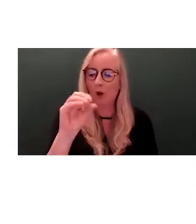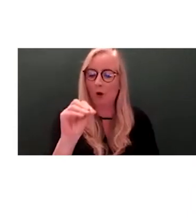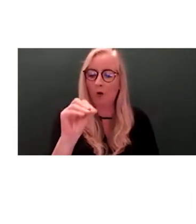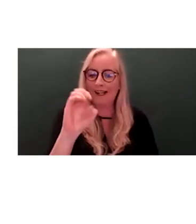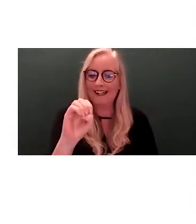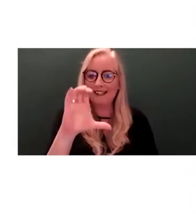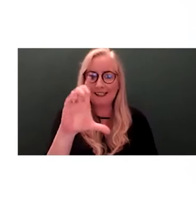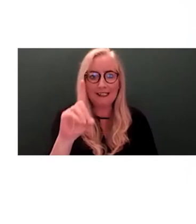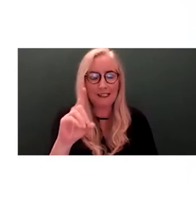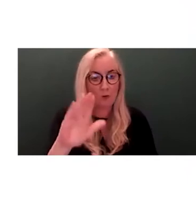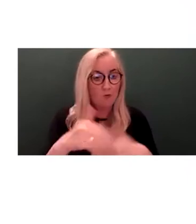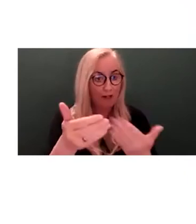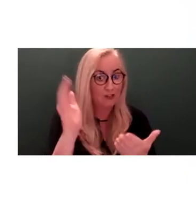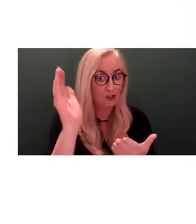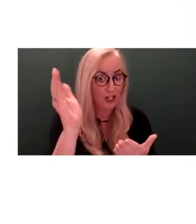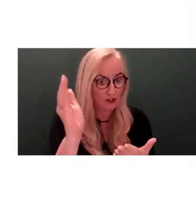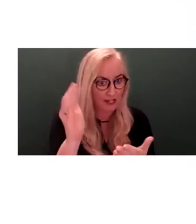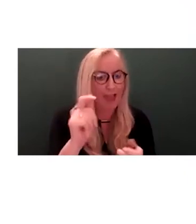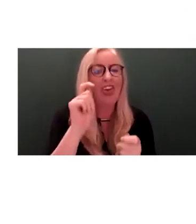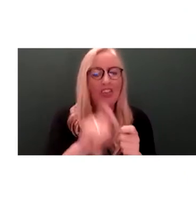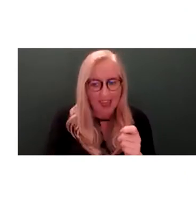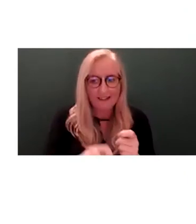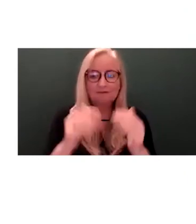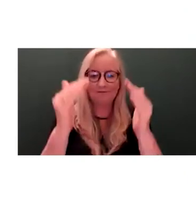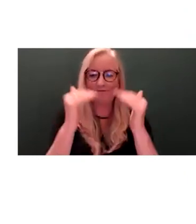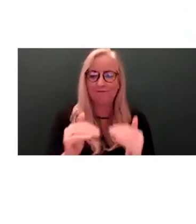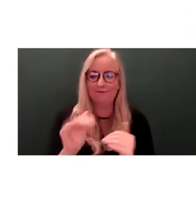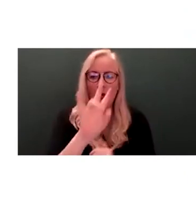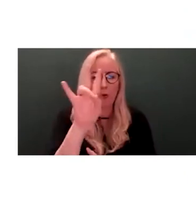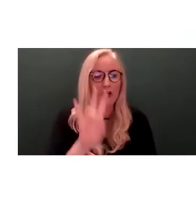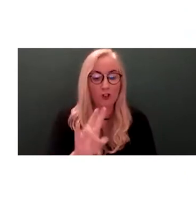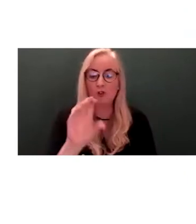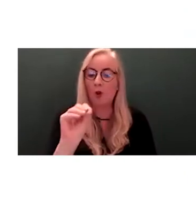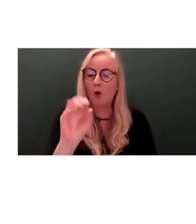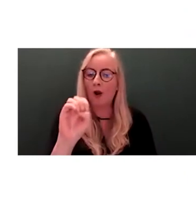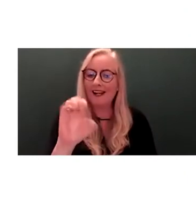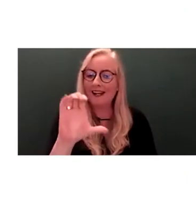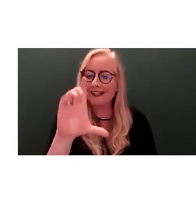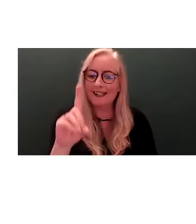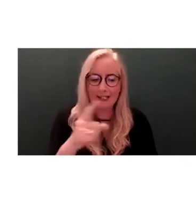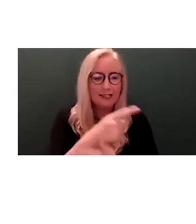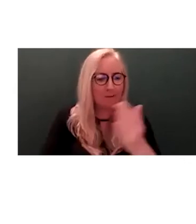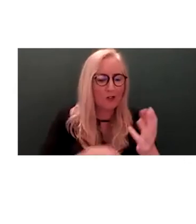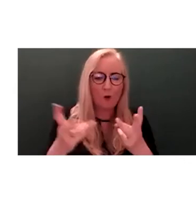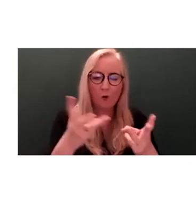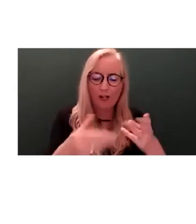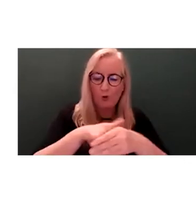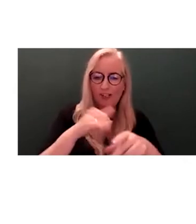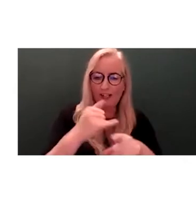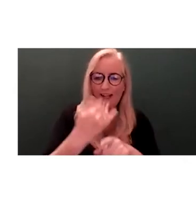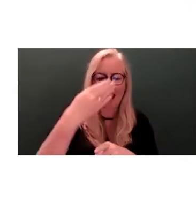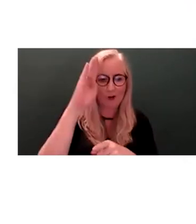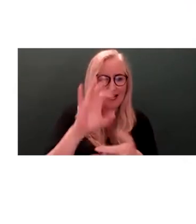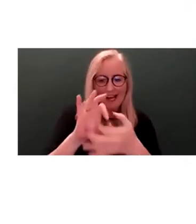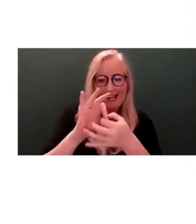now, and then come back to do questions. So the OECD report is Disability Work and Inclusion in Ireland, Engaging